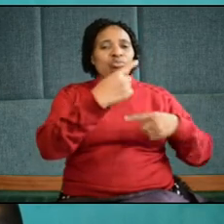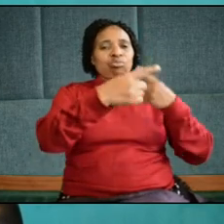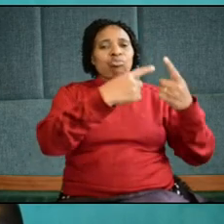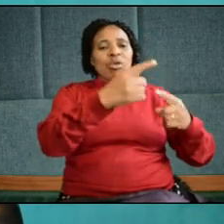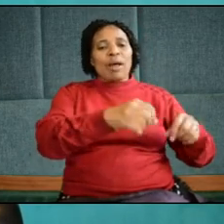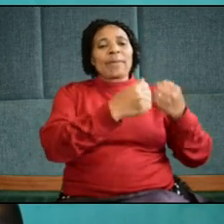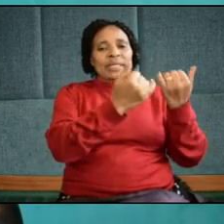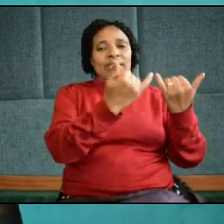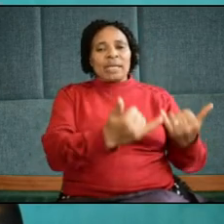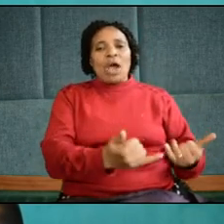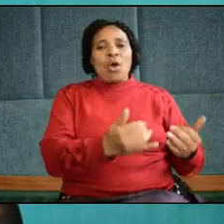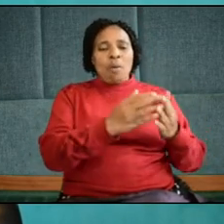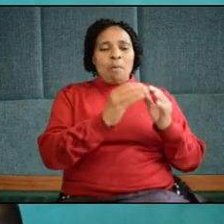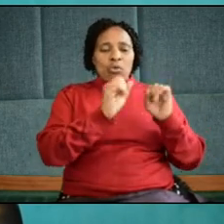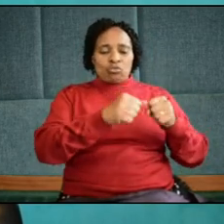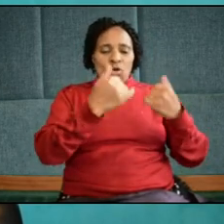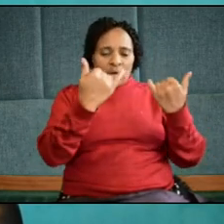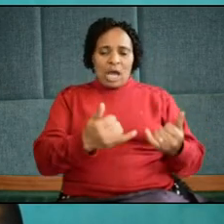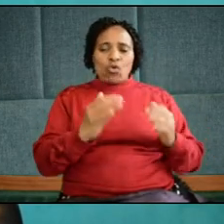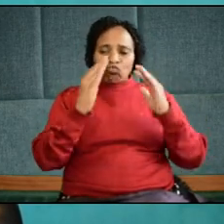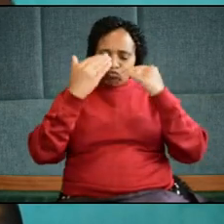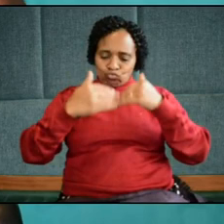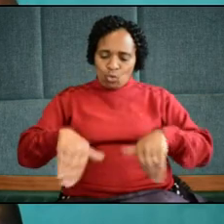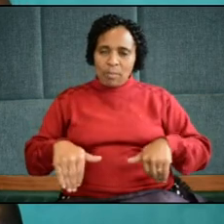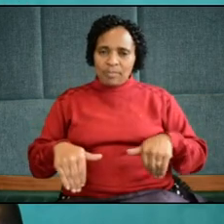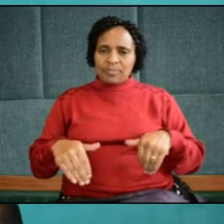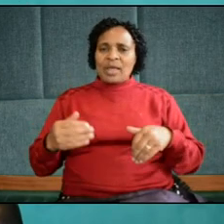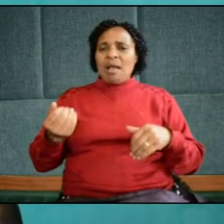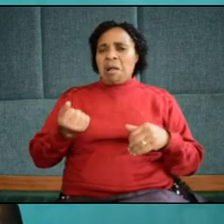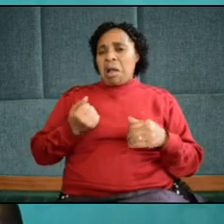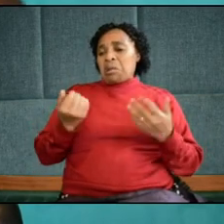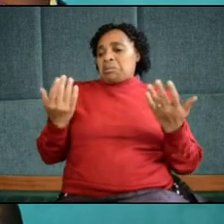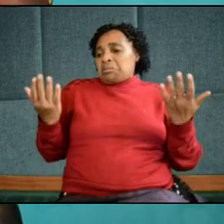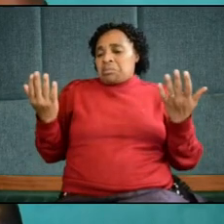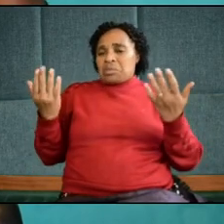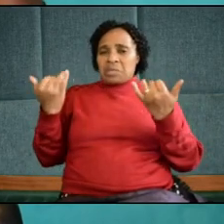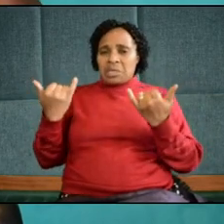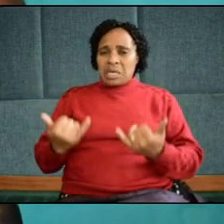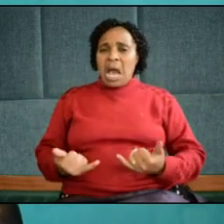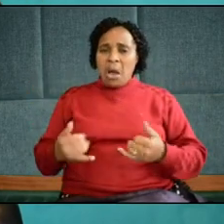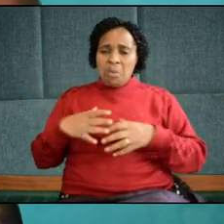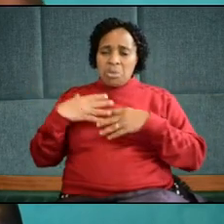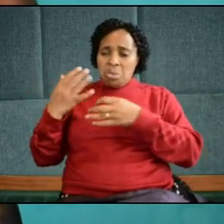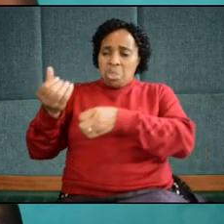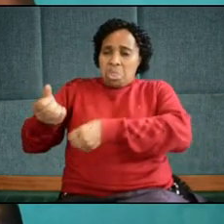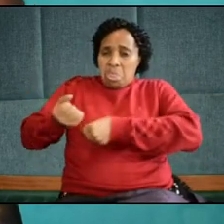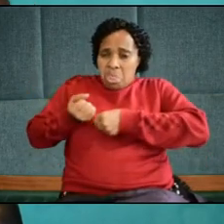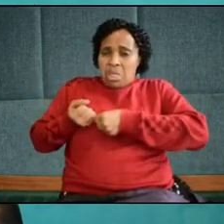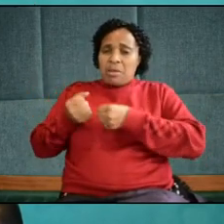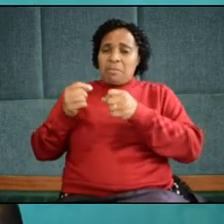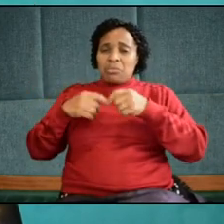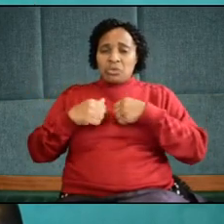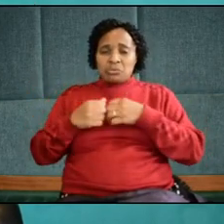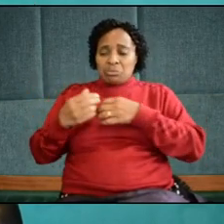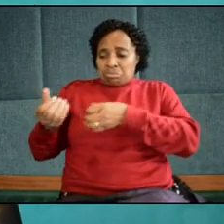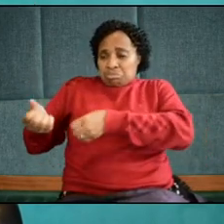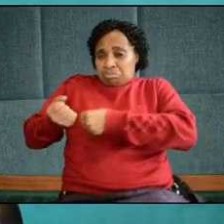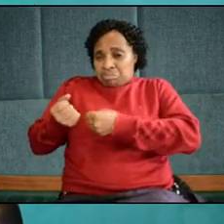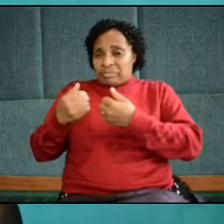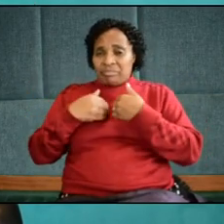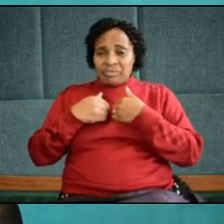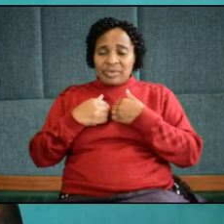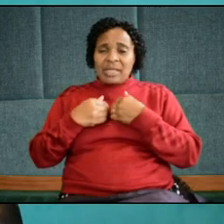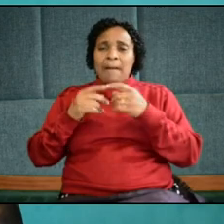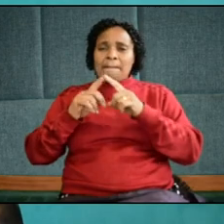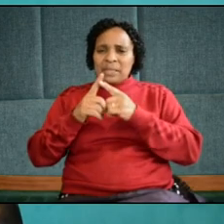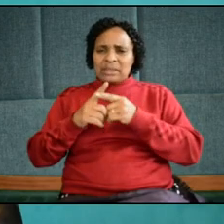how I can break it. True. That is, or for a girl who's like, I'm not whole because I was sexually abused, sexually molested, whatever, of course.